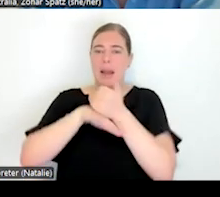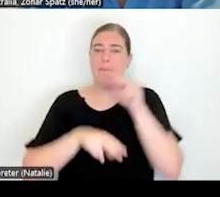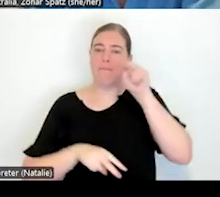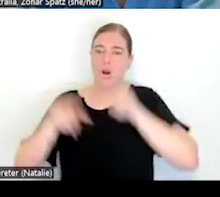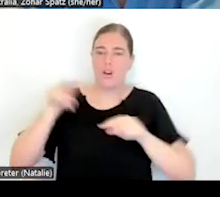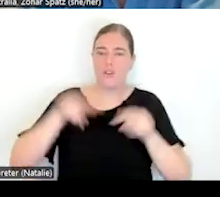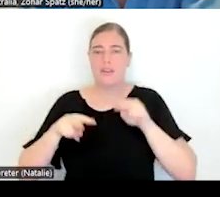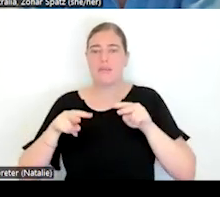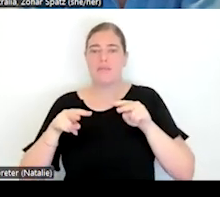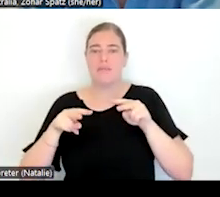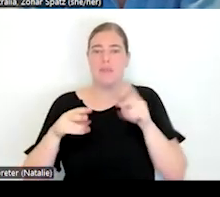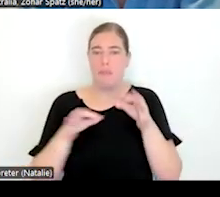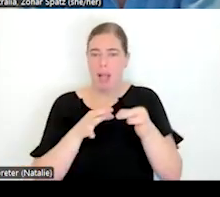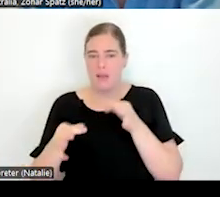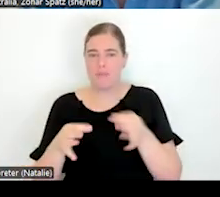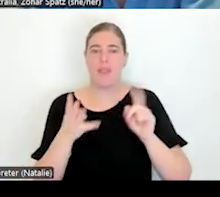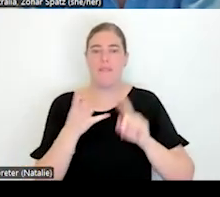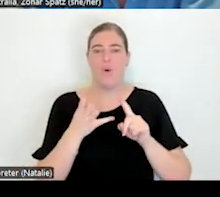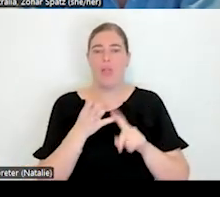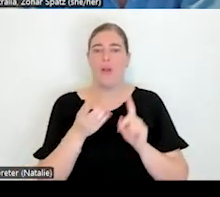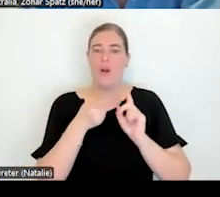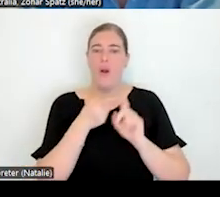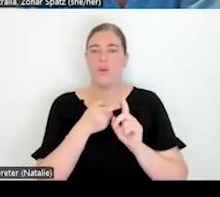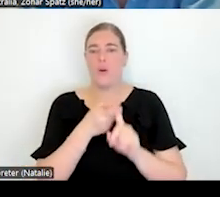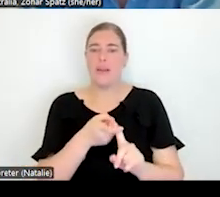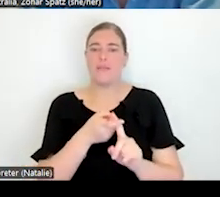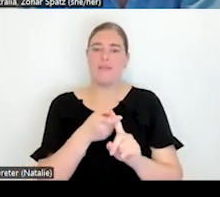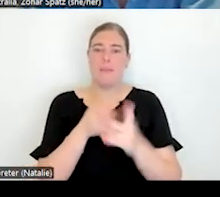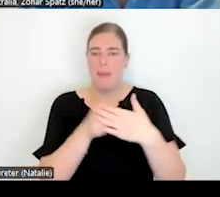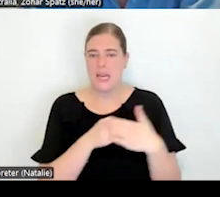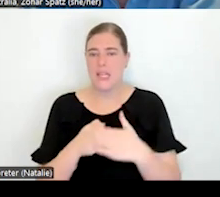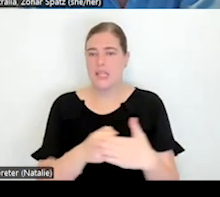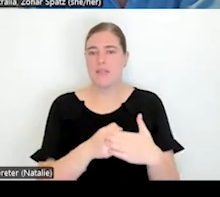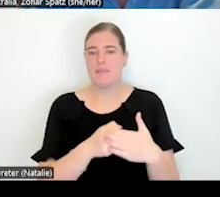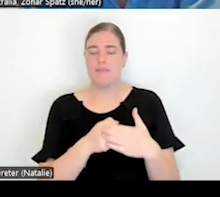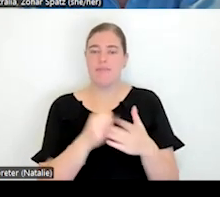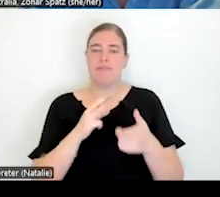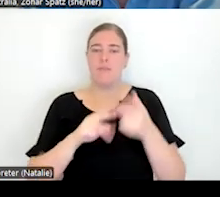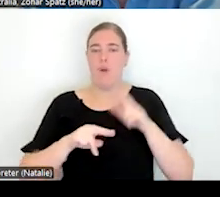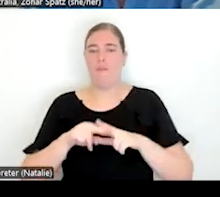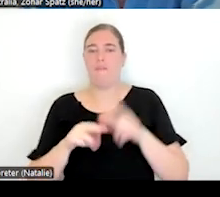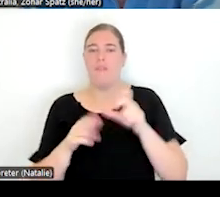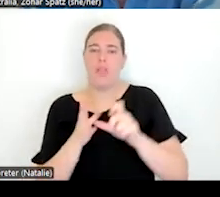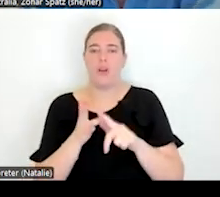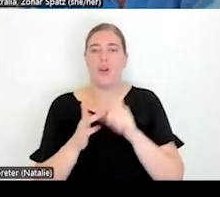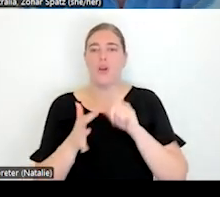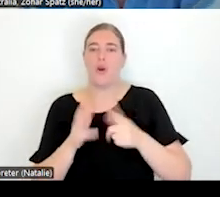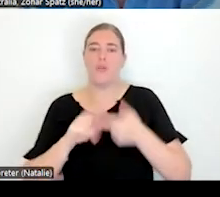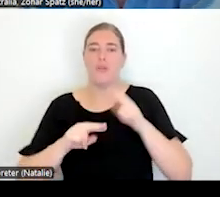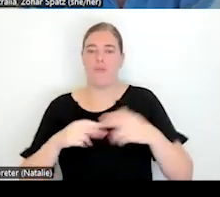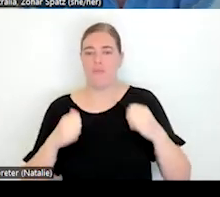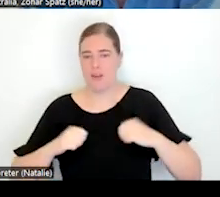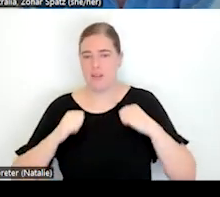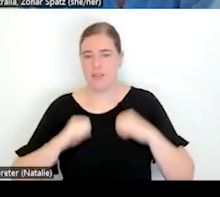plan. And the fourth is the ongoing stewardship and maintenance of the code of practice. Please note that